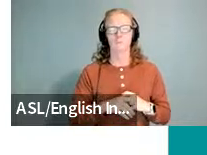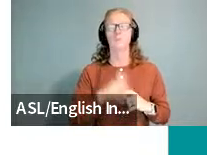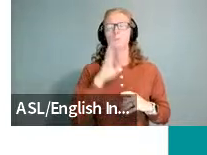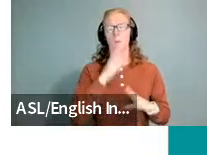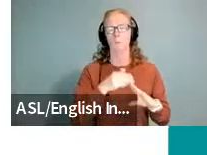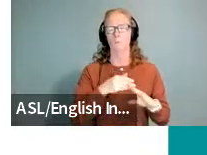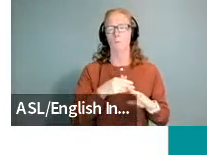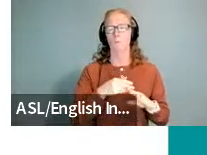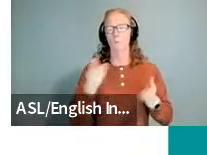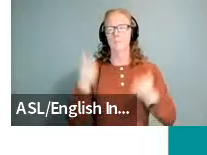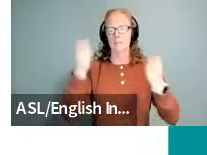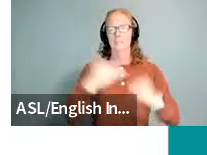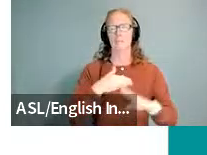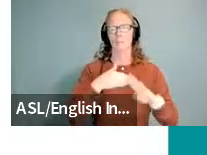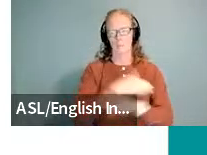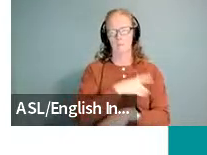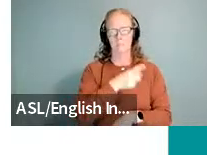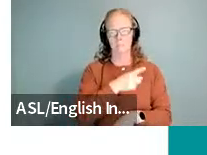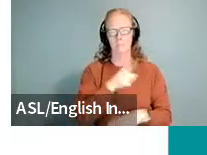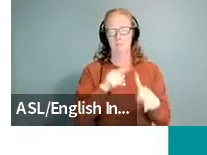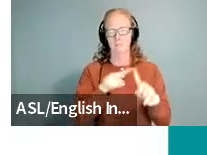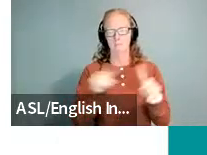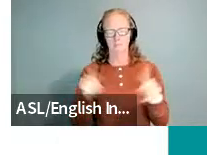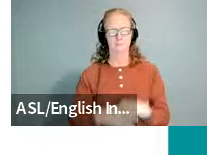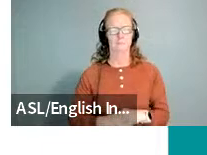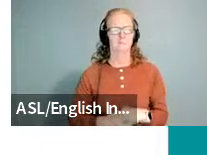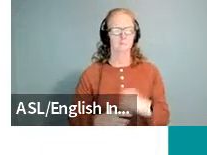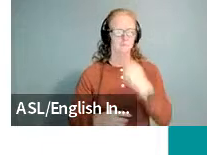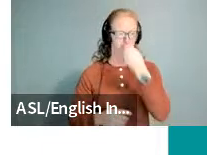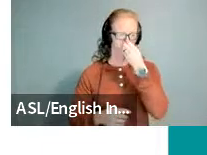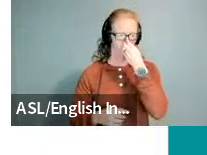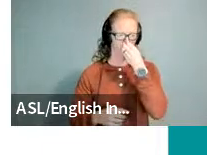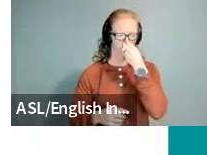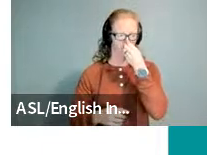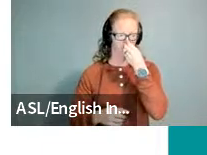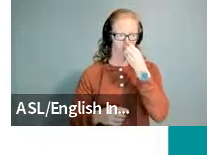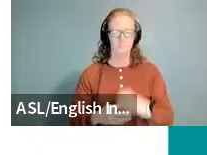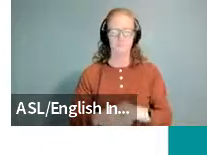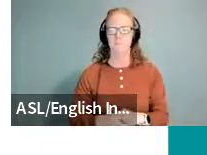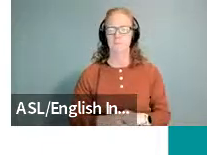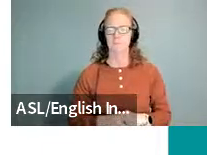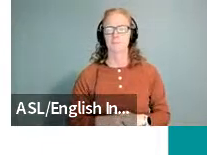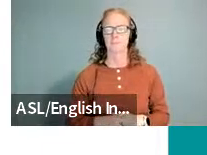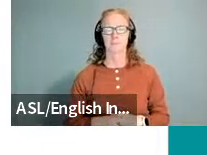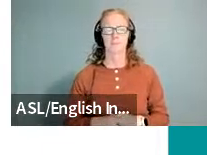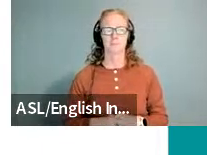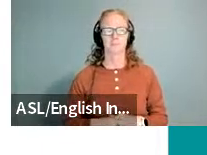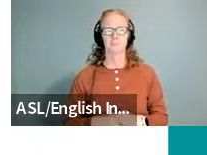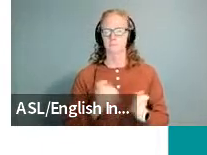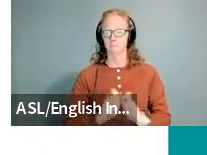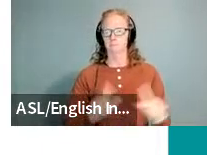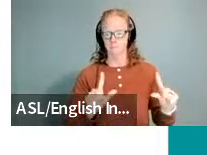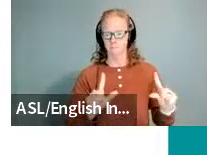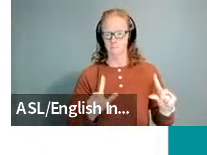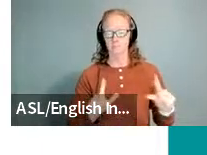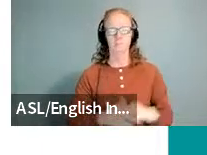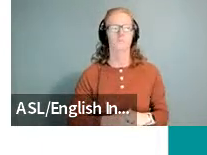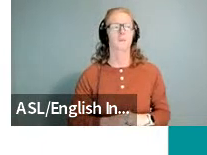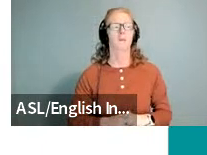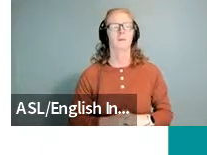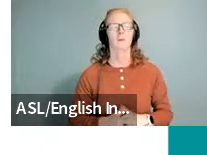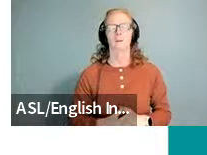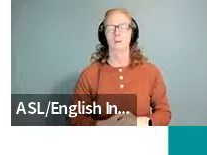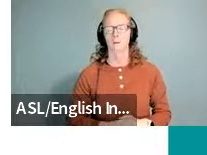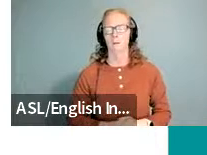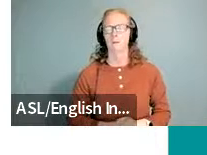previously at this group. And so, go one more slide, please. Some of